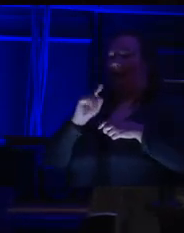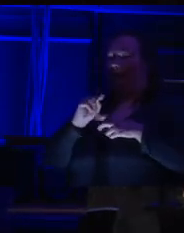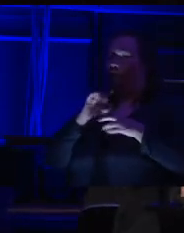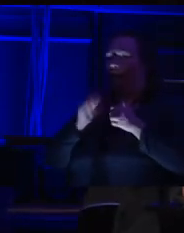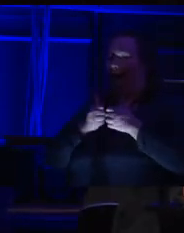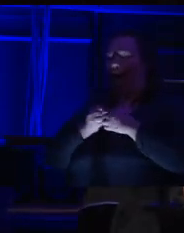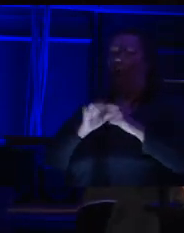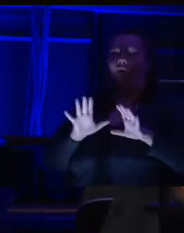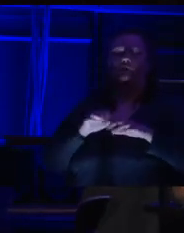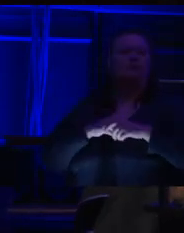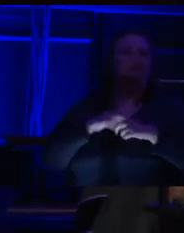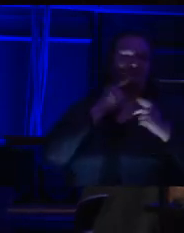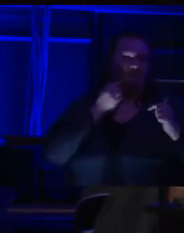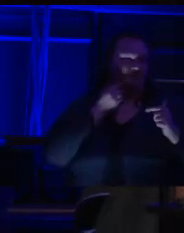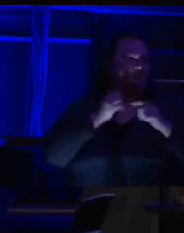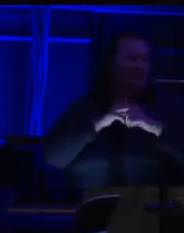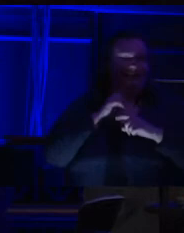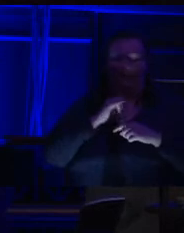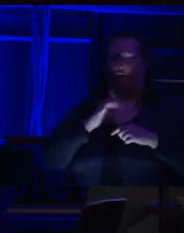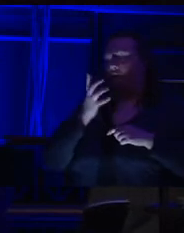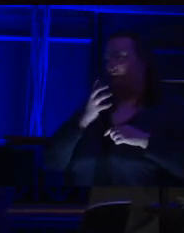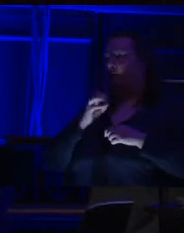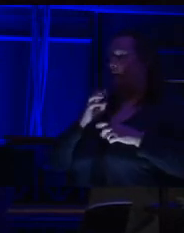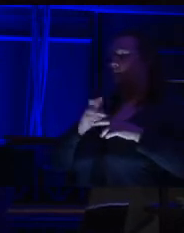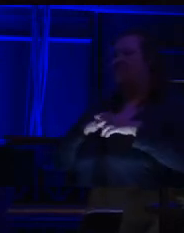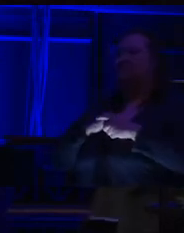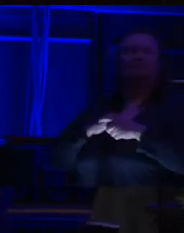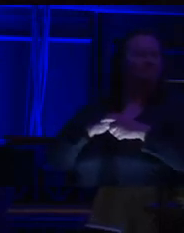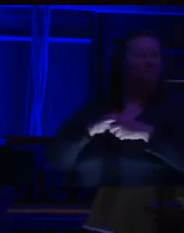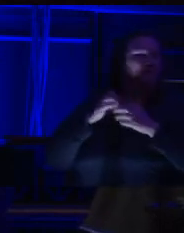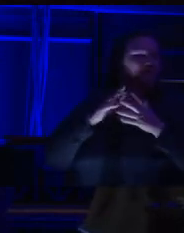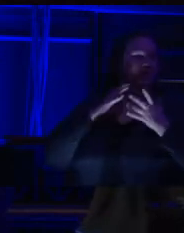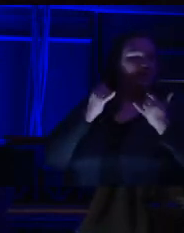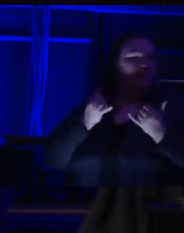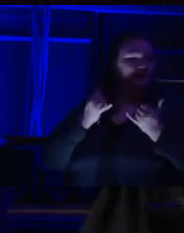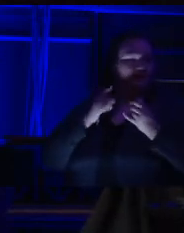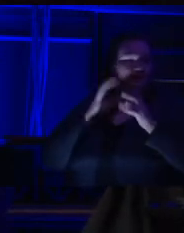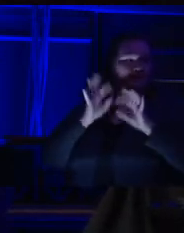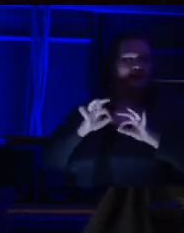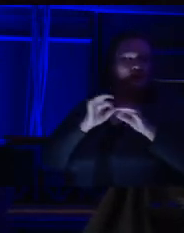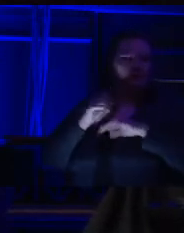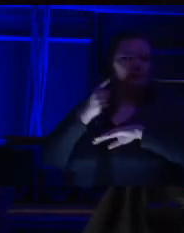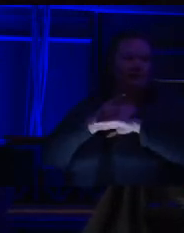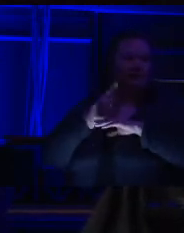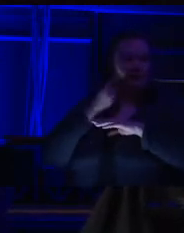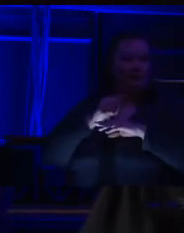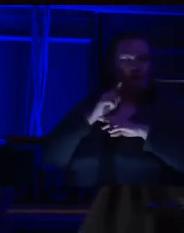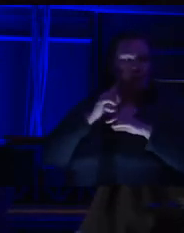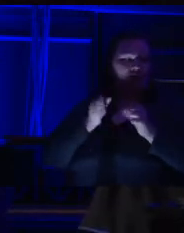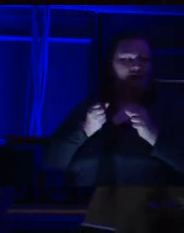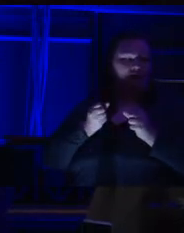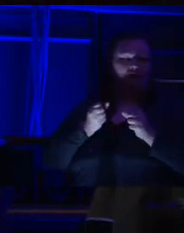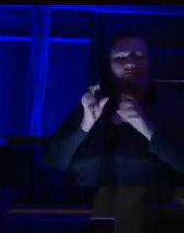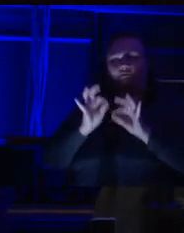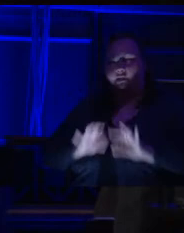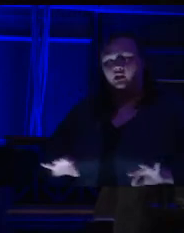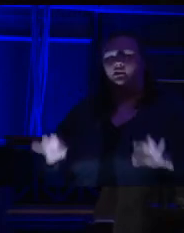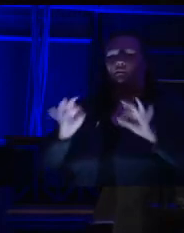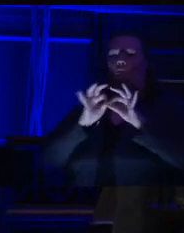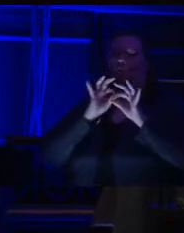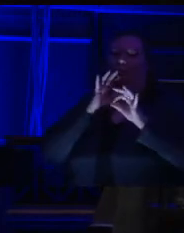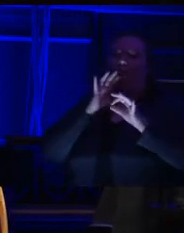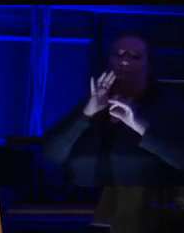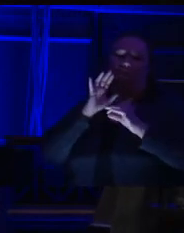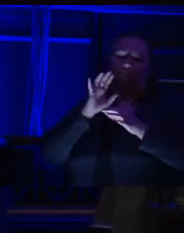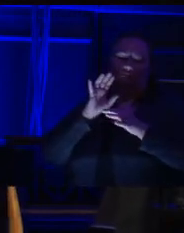am I right? Is that literally the definition? I thought so. Well, this is an important day for a very important institution, but